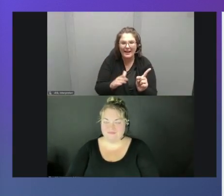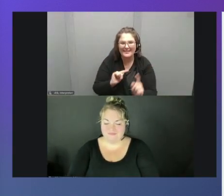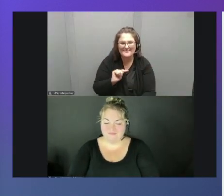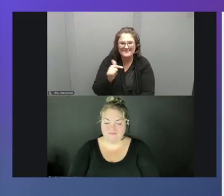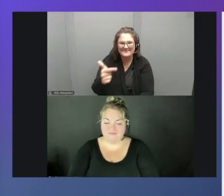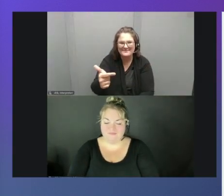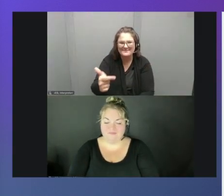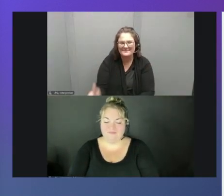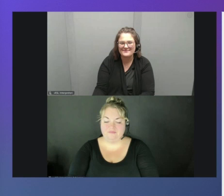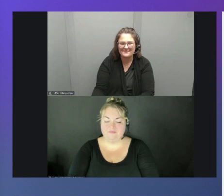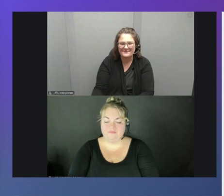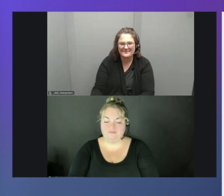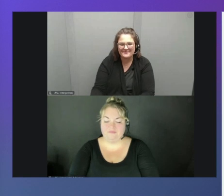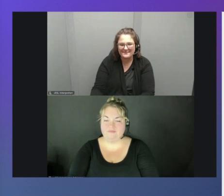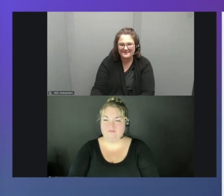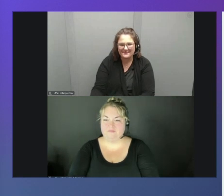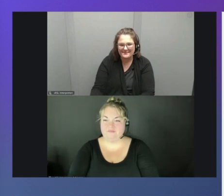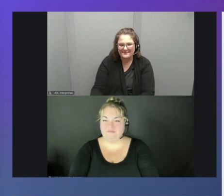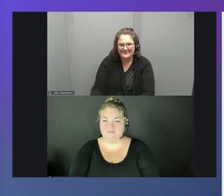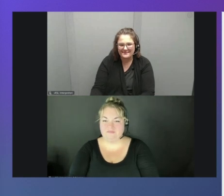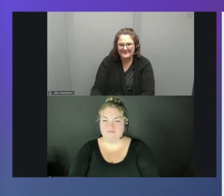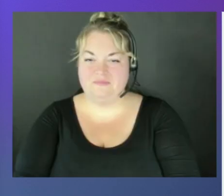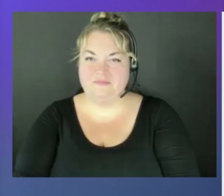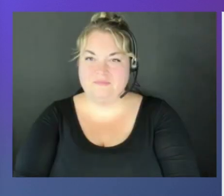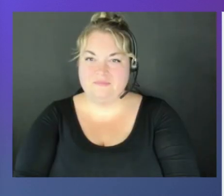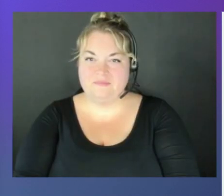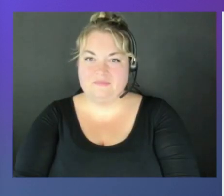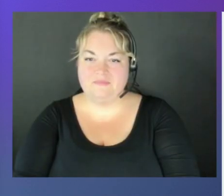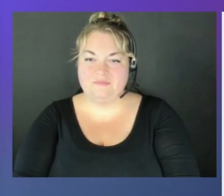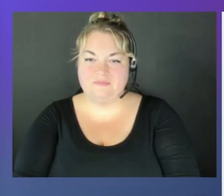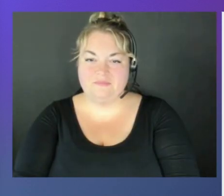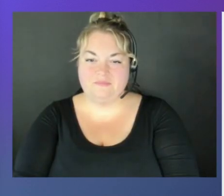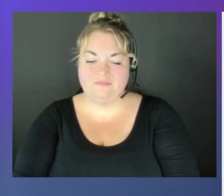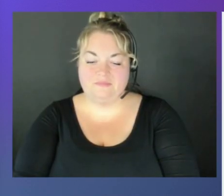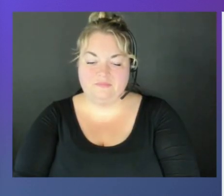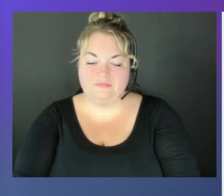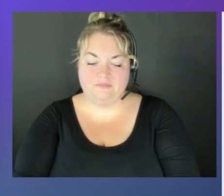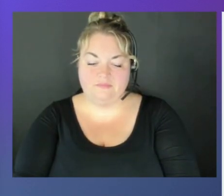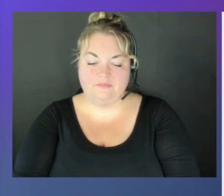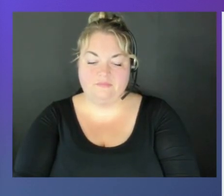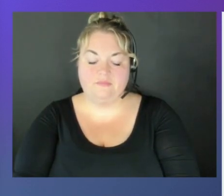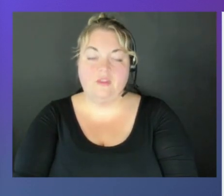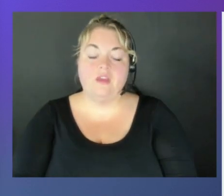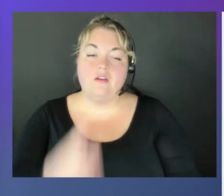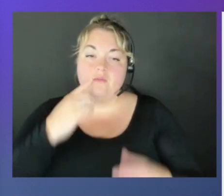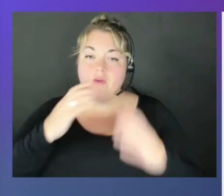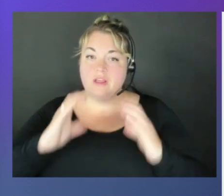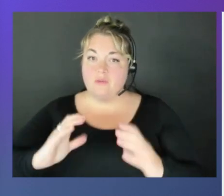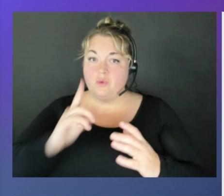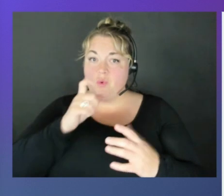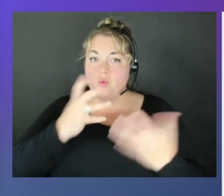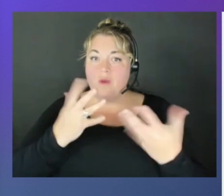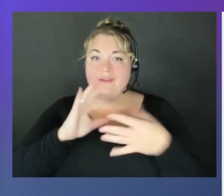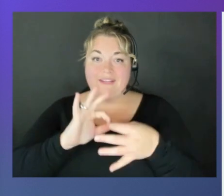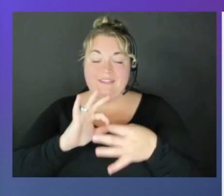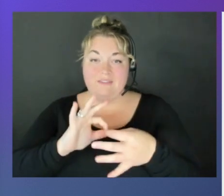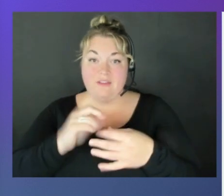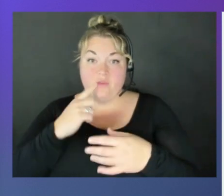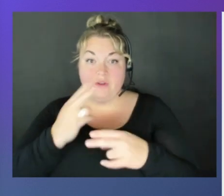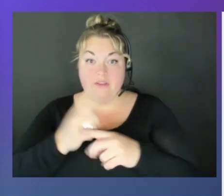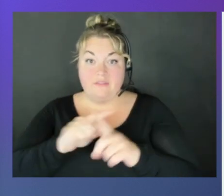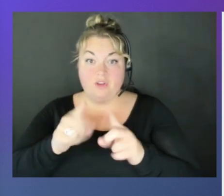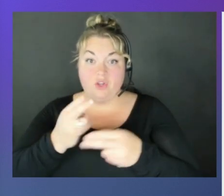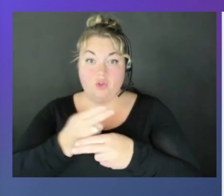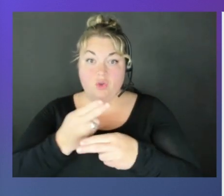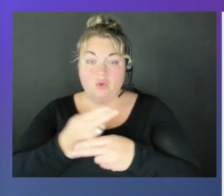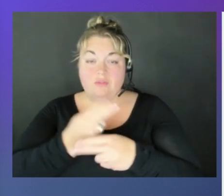It is the upgrade. It's for customers that want to do a little bit of connectivity, right? So for different use cases, we talked a little bit about what the connectivity can be. We're going to have Sidewalk